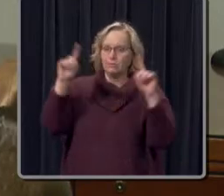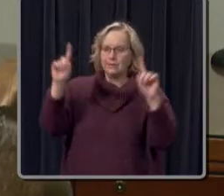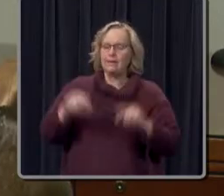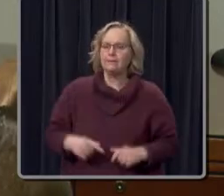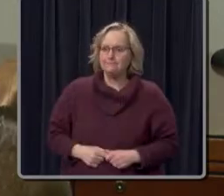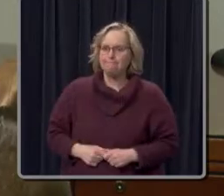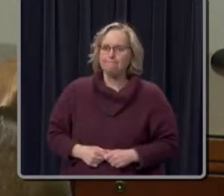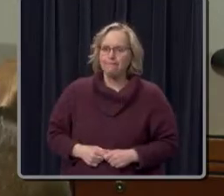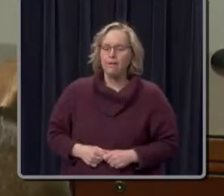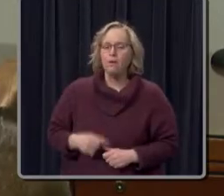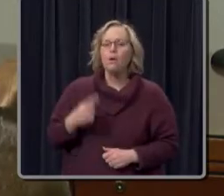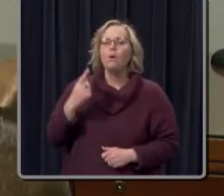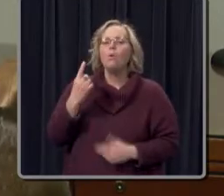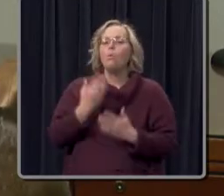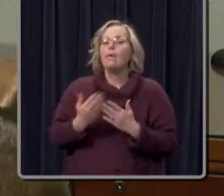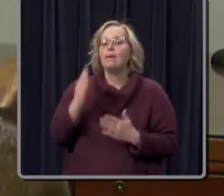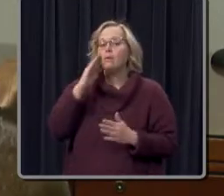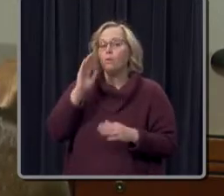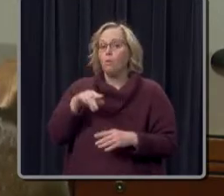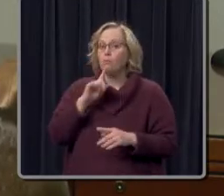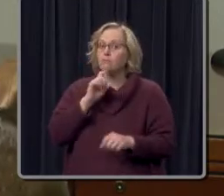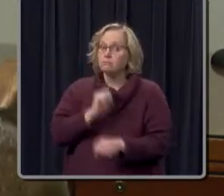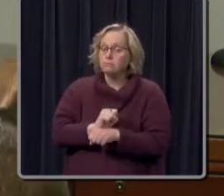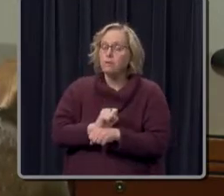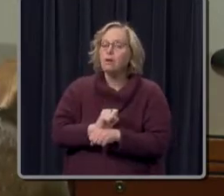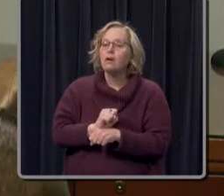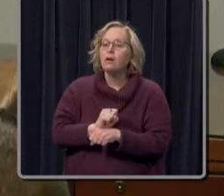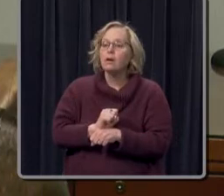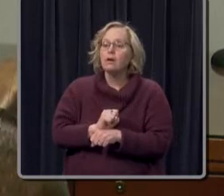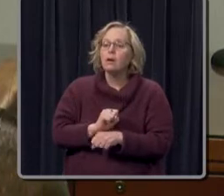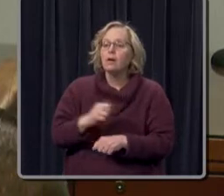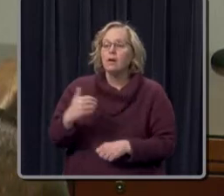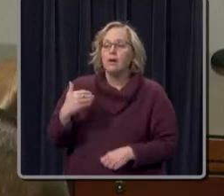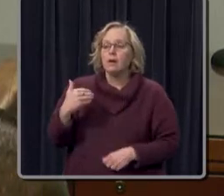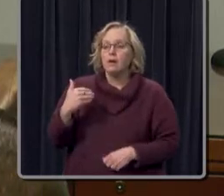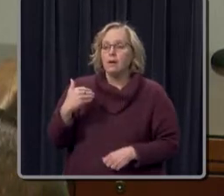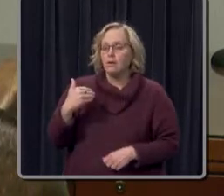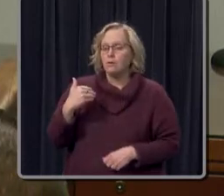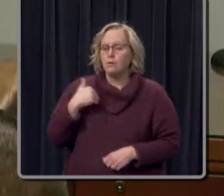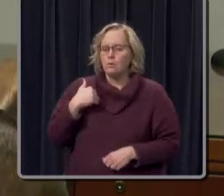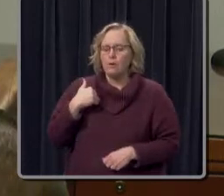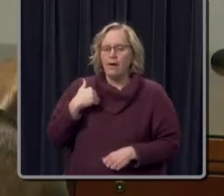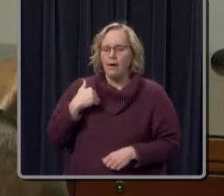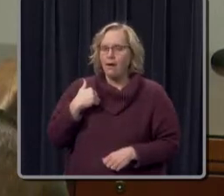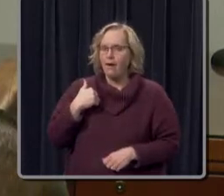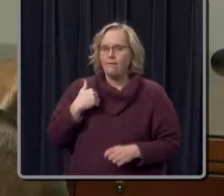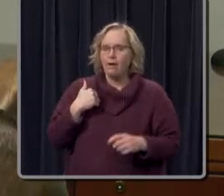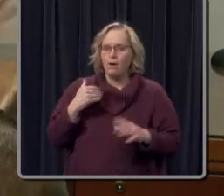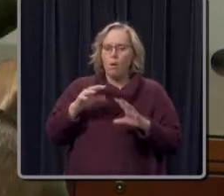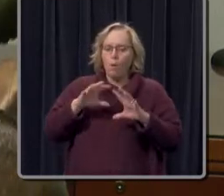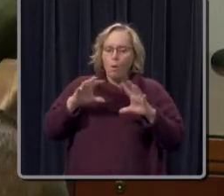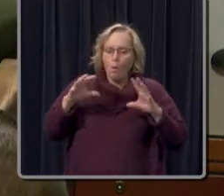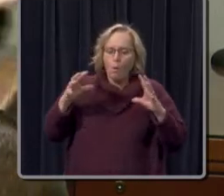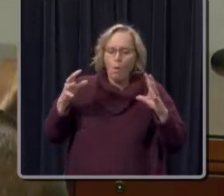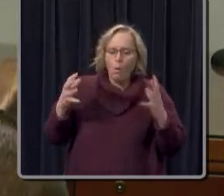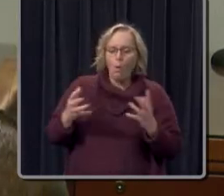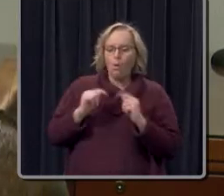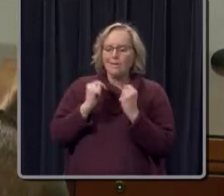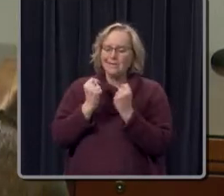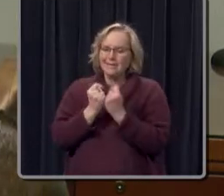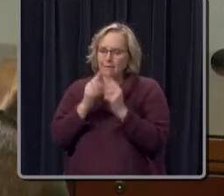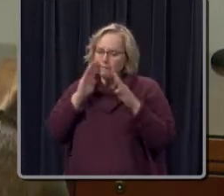And one thing we know for sure is that you have a whole learning services team, along